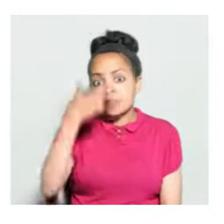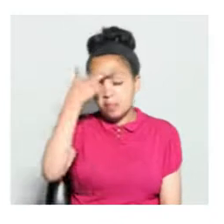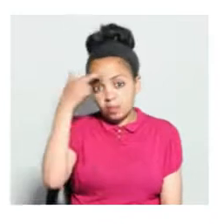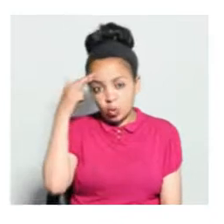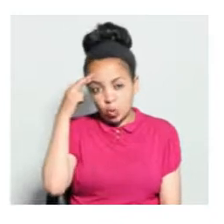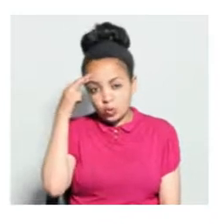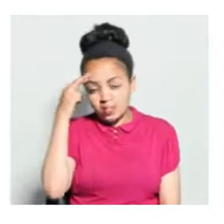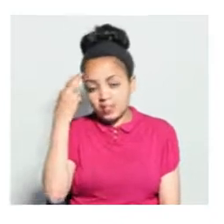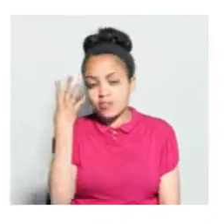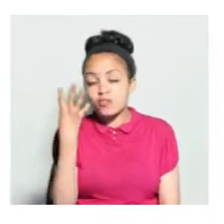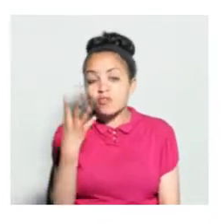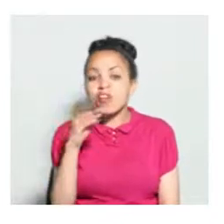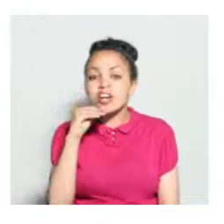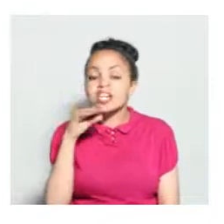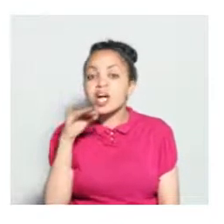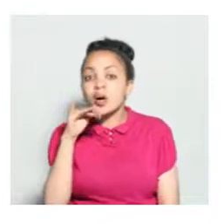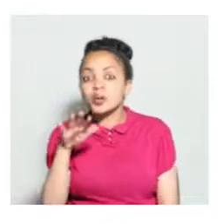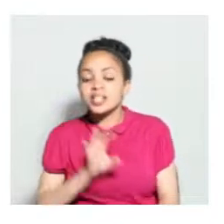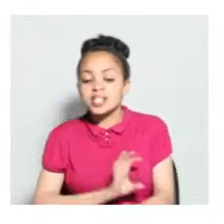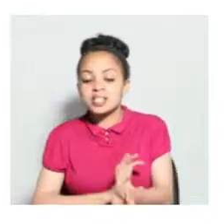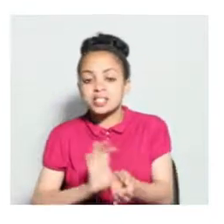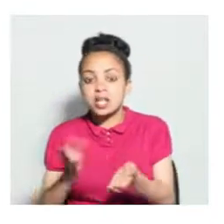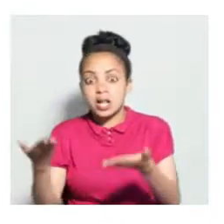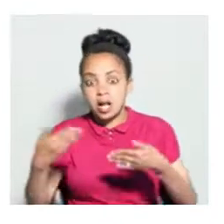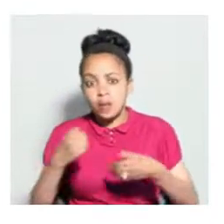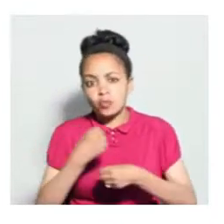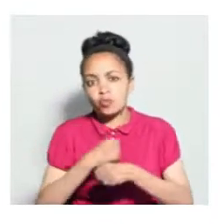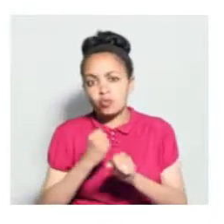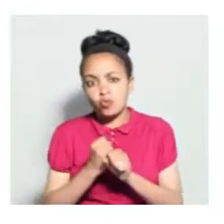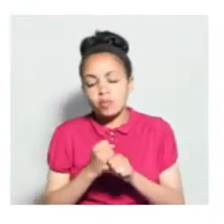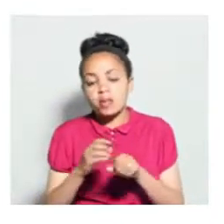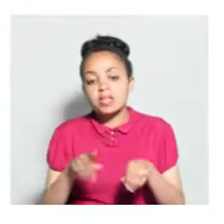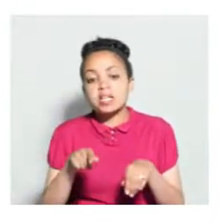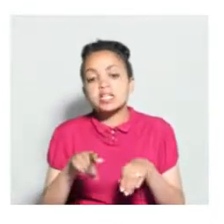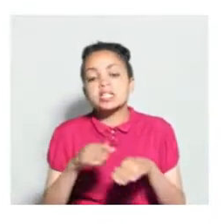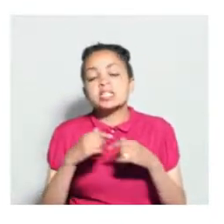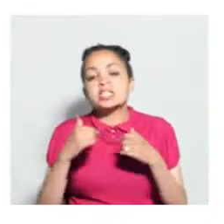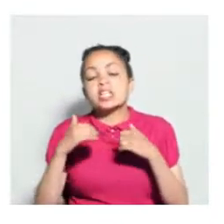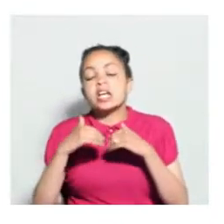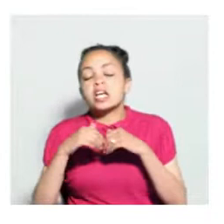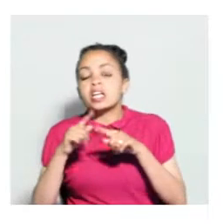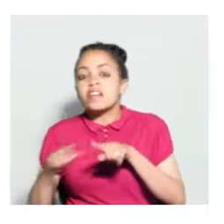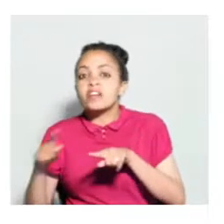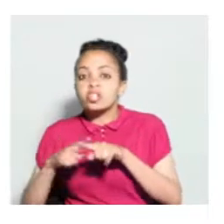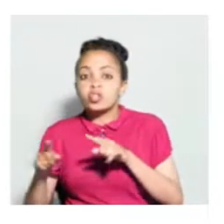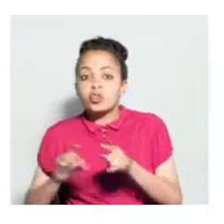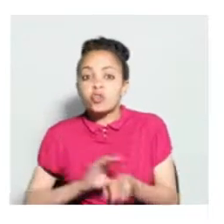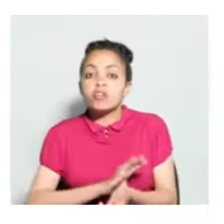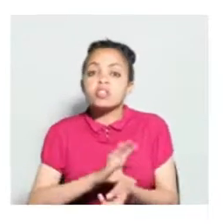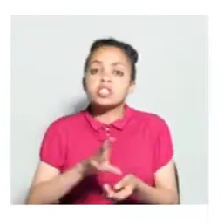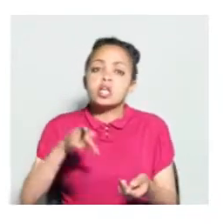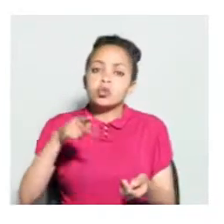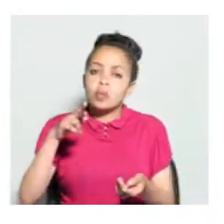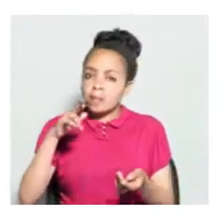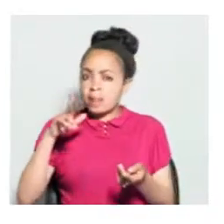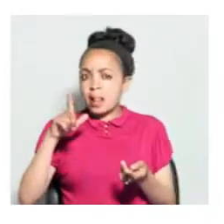Because for daughter cells come to form it, there is a division of cytoplasm again, which we